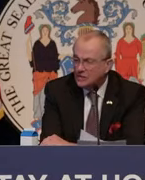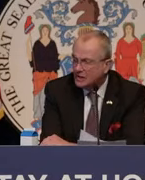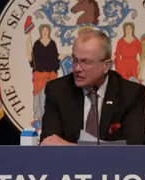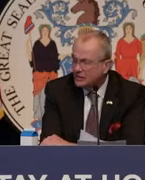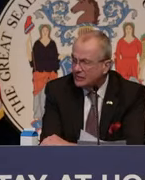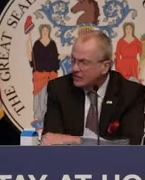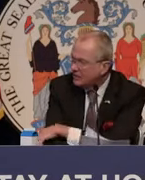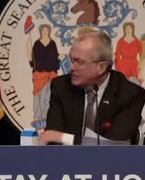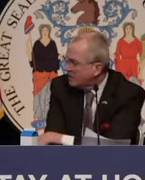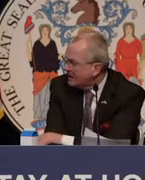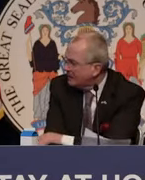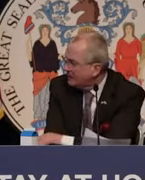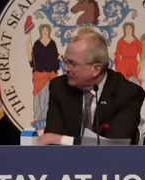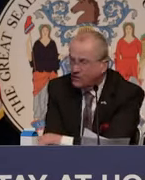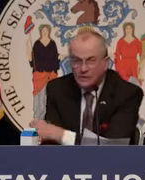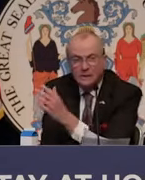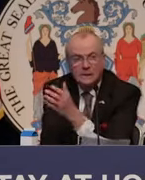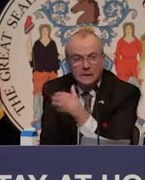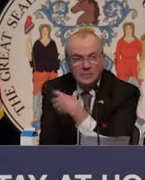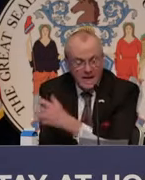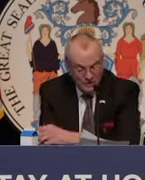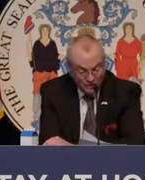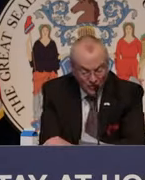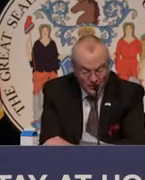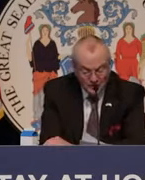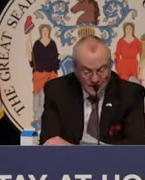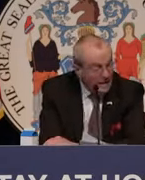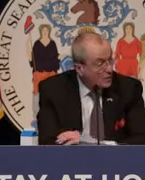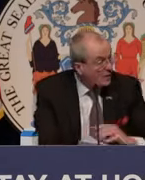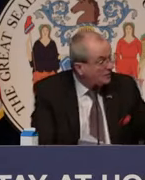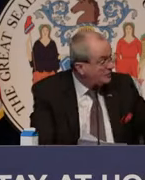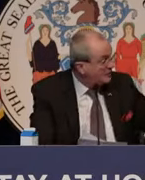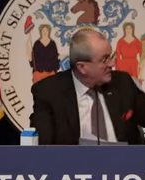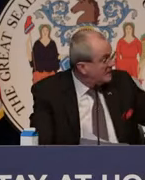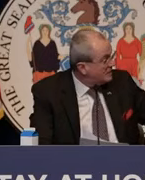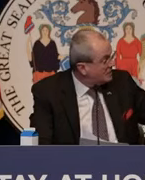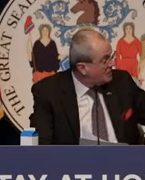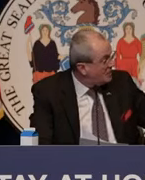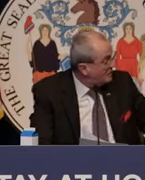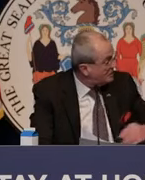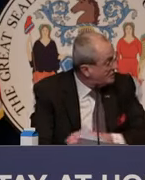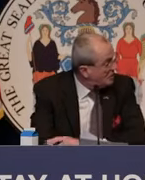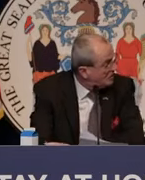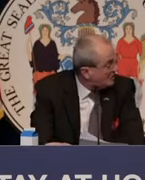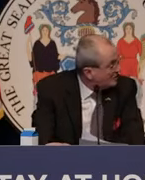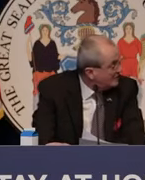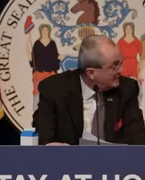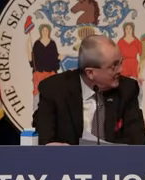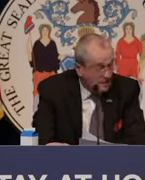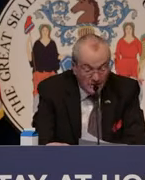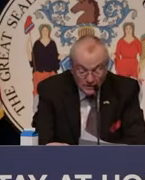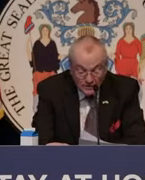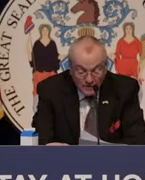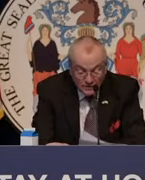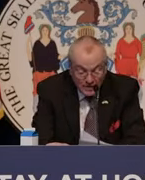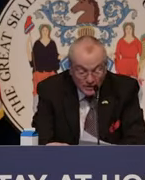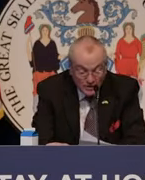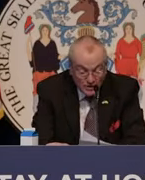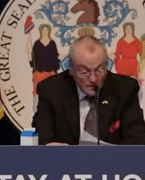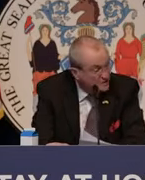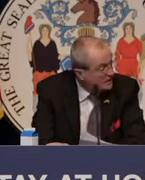with legislators on Saturday morning. I thought that was a good back and forth. Likewise, Senator Menendez was on. We had a good call with